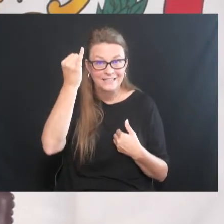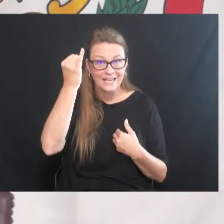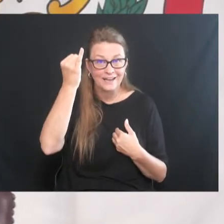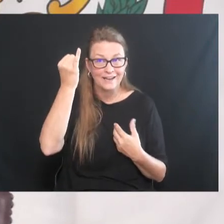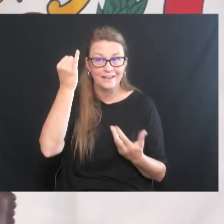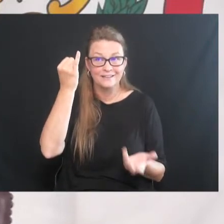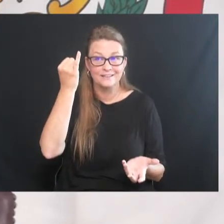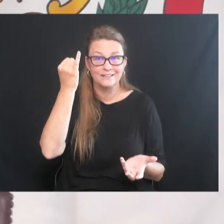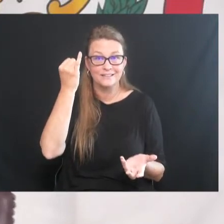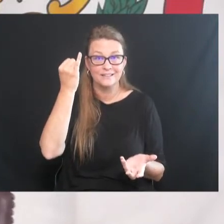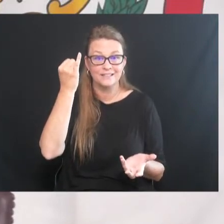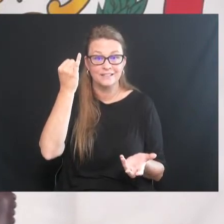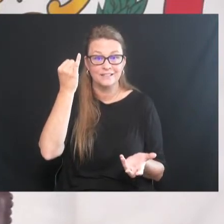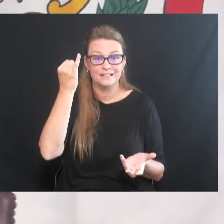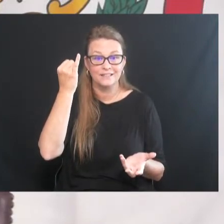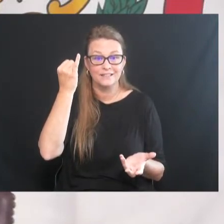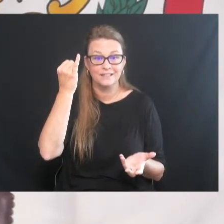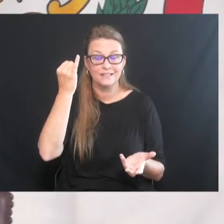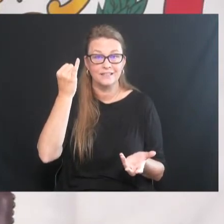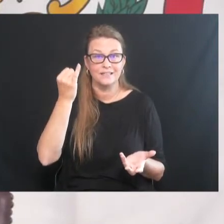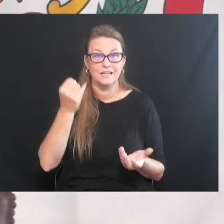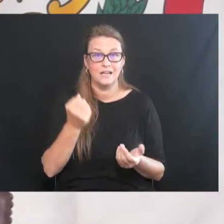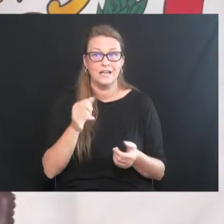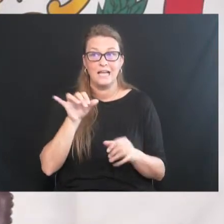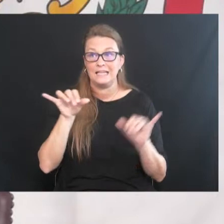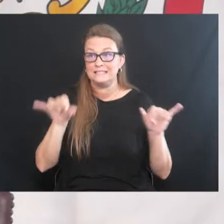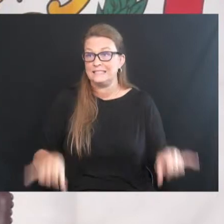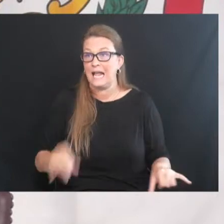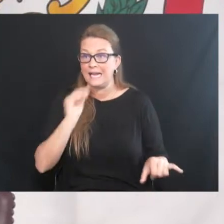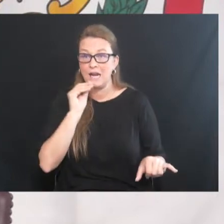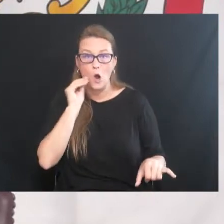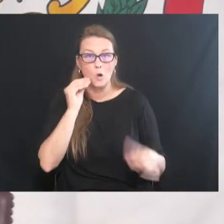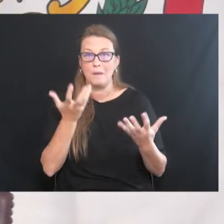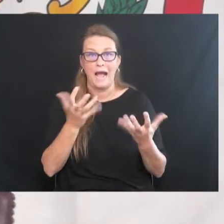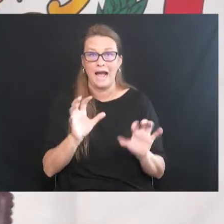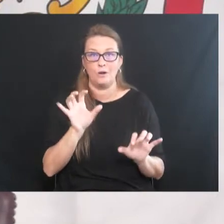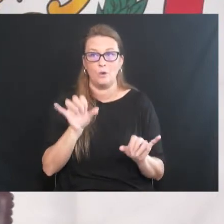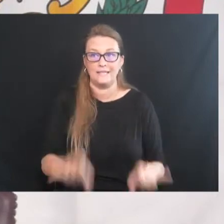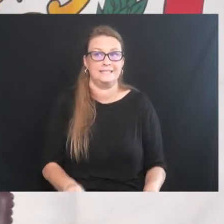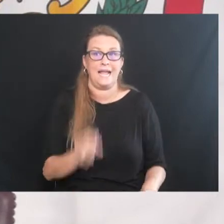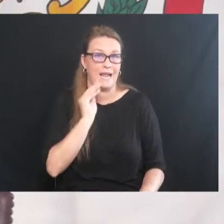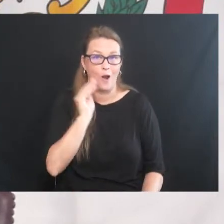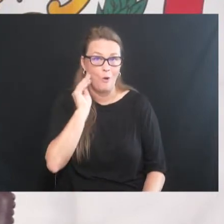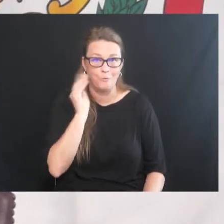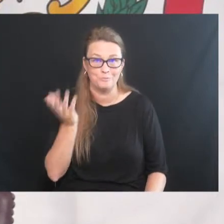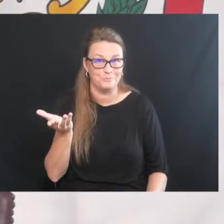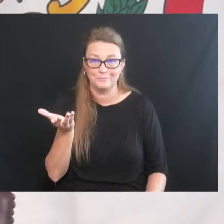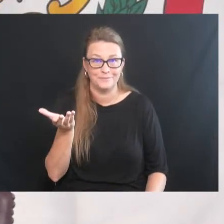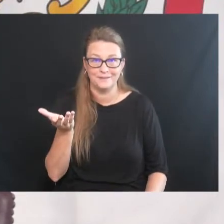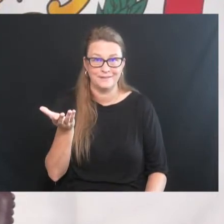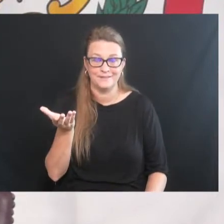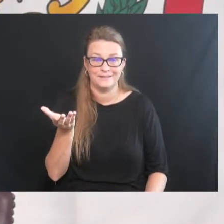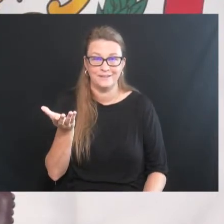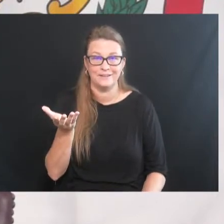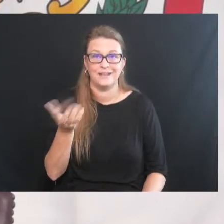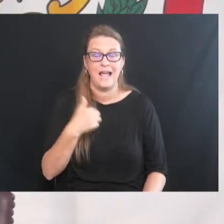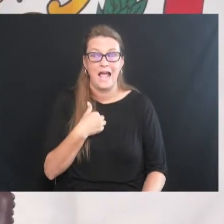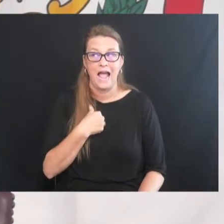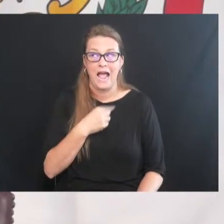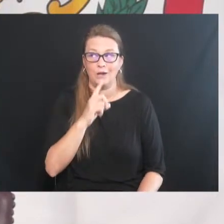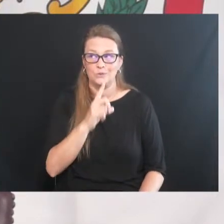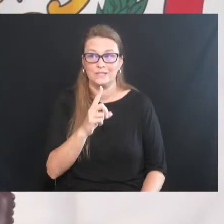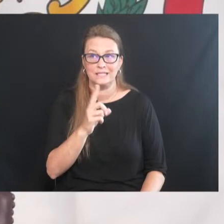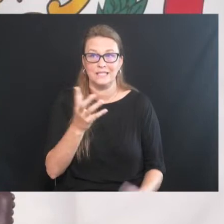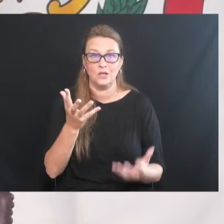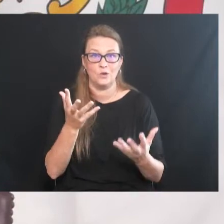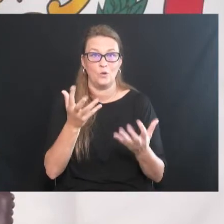just batting down the hatches and staying at home. And I'm not much for batting down the hatches and staying at home. I'm all about